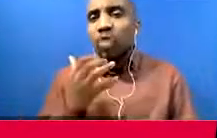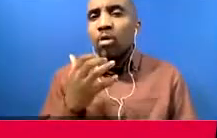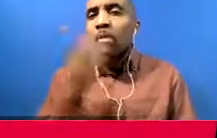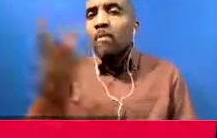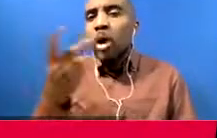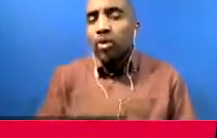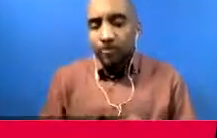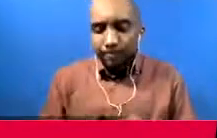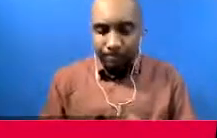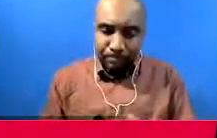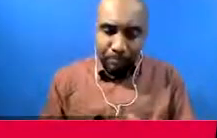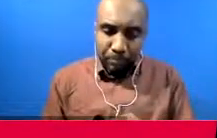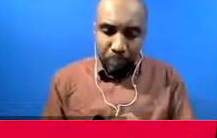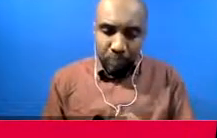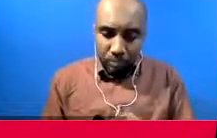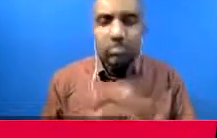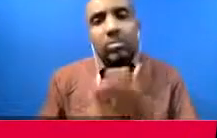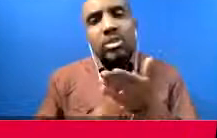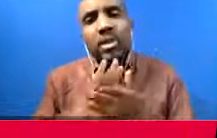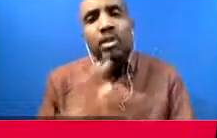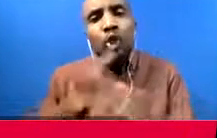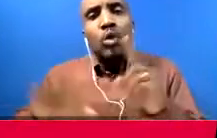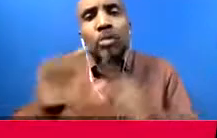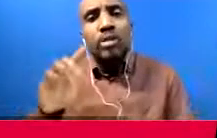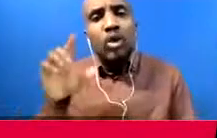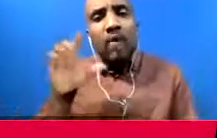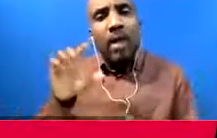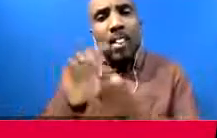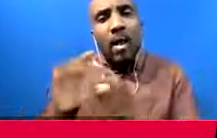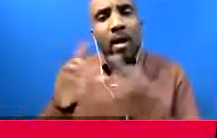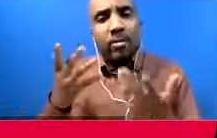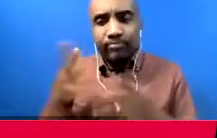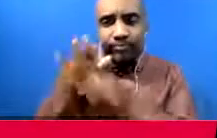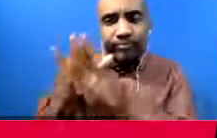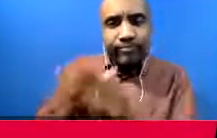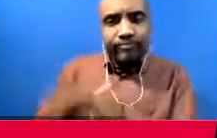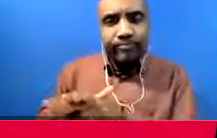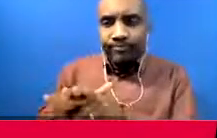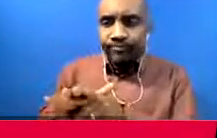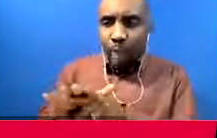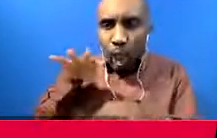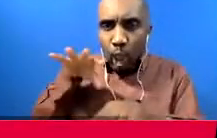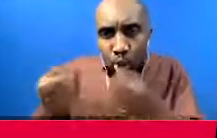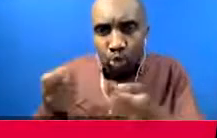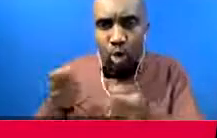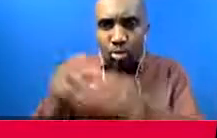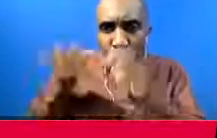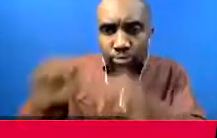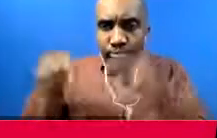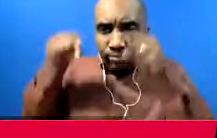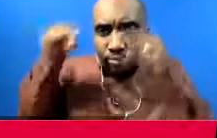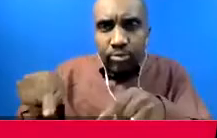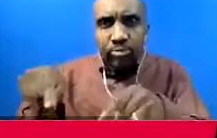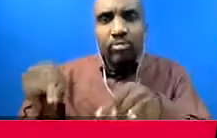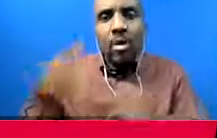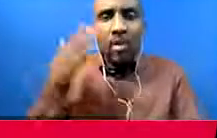This also disproportionately harms communities of color in both contexts through dehumanization, control, violence, and the assumption that